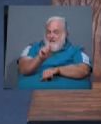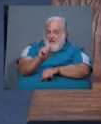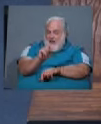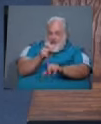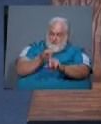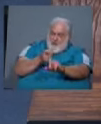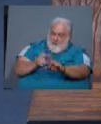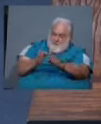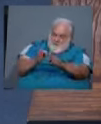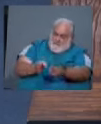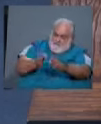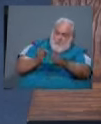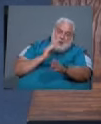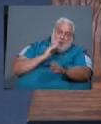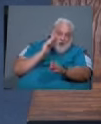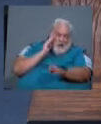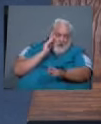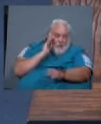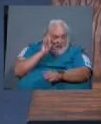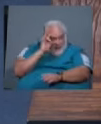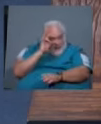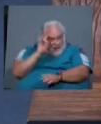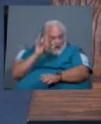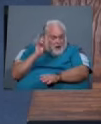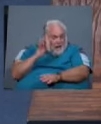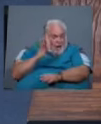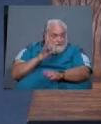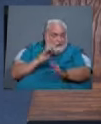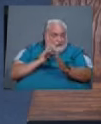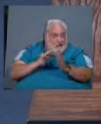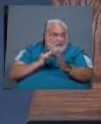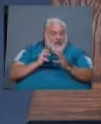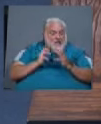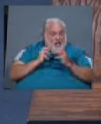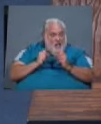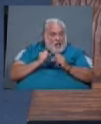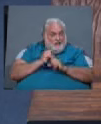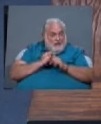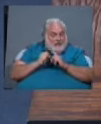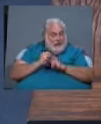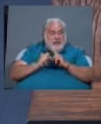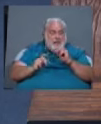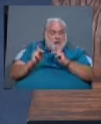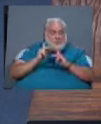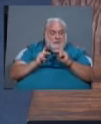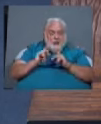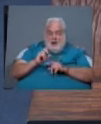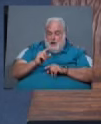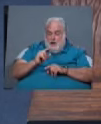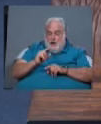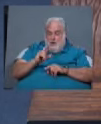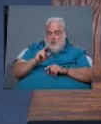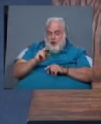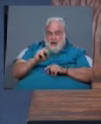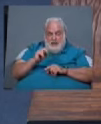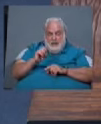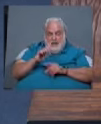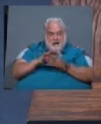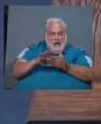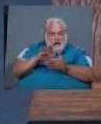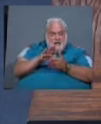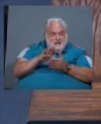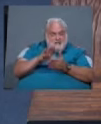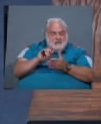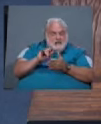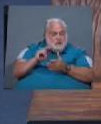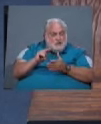of a person's home. Has anybody ever done a study as to the health conditions of people in Granite Mountain or College Station, or does anybody